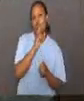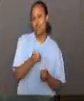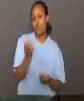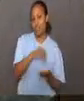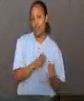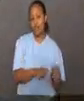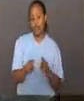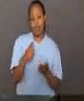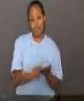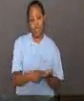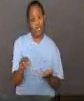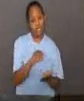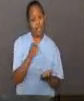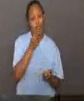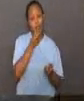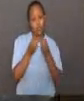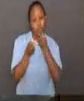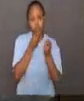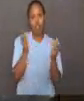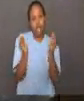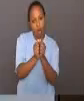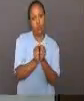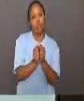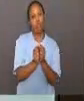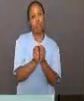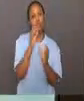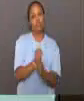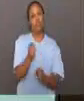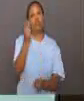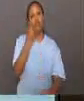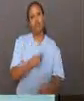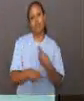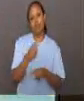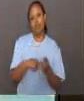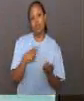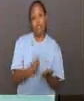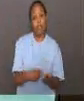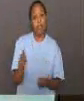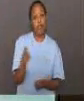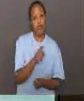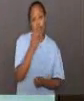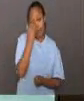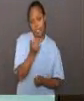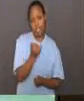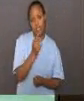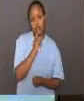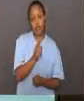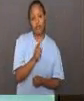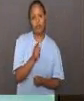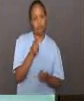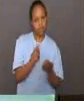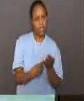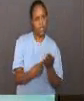bring these types of crimes with them. This is why it is important to